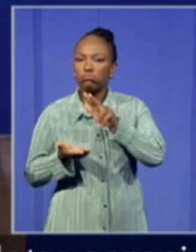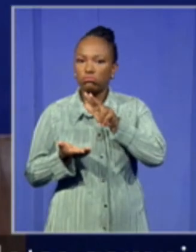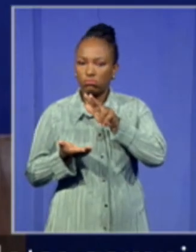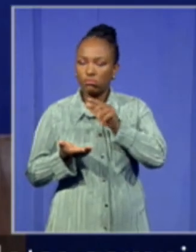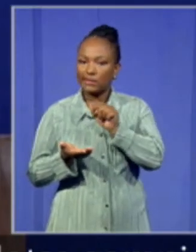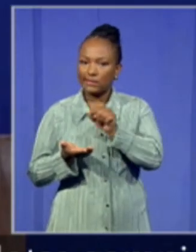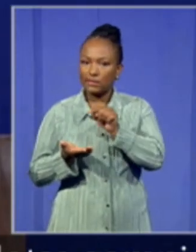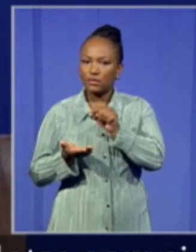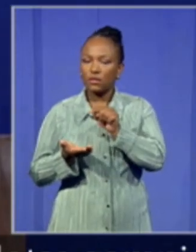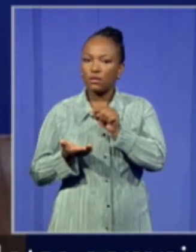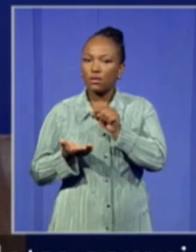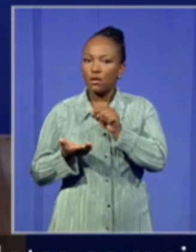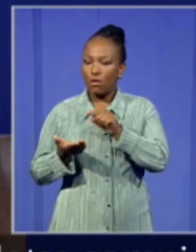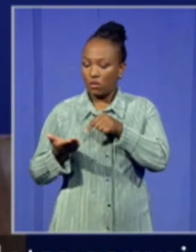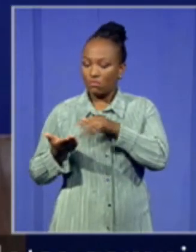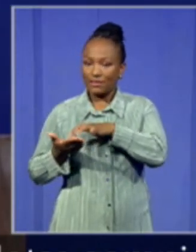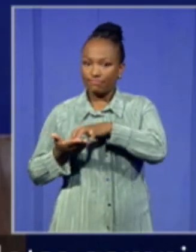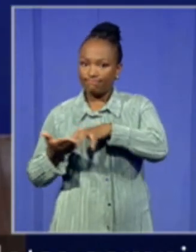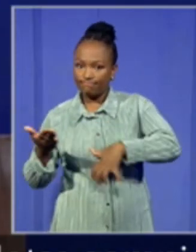this framework,